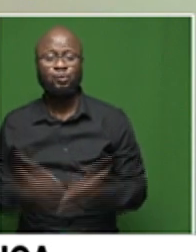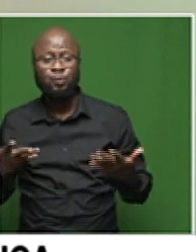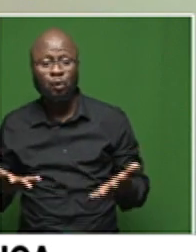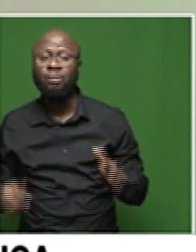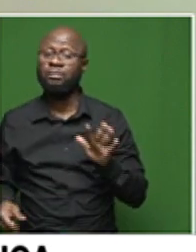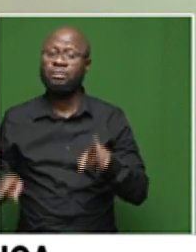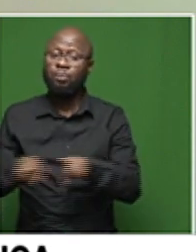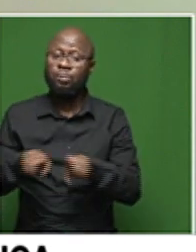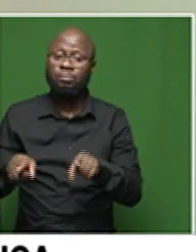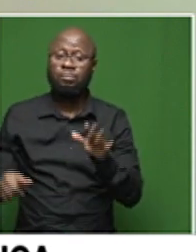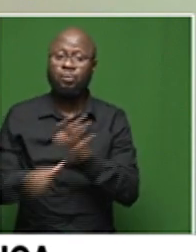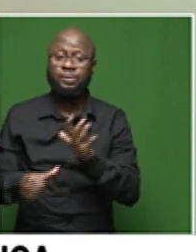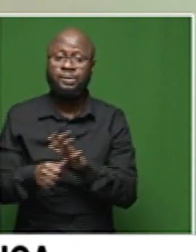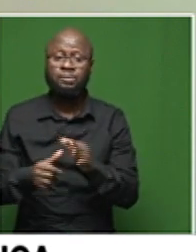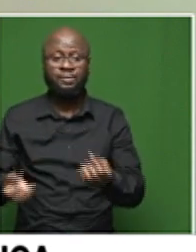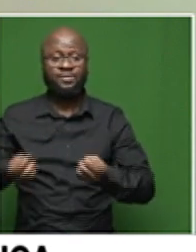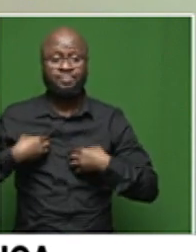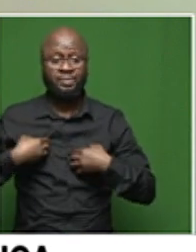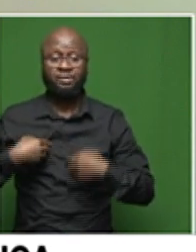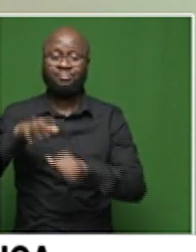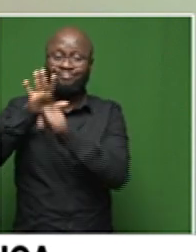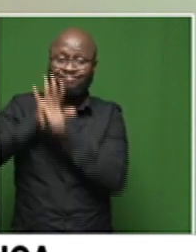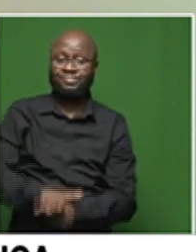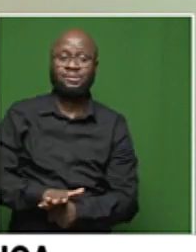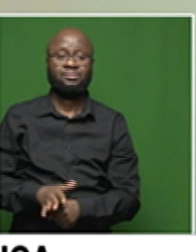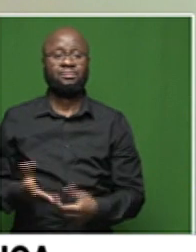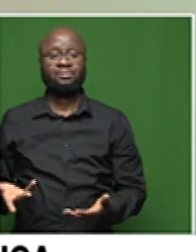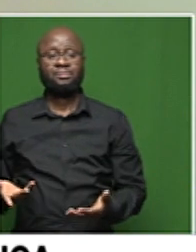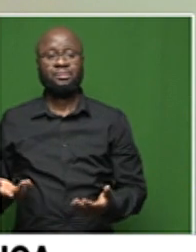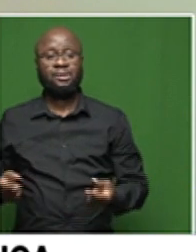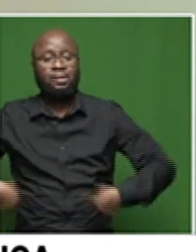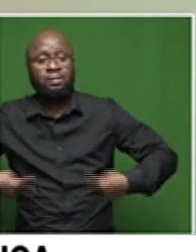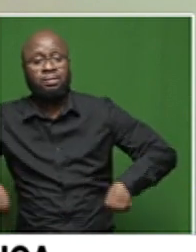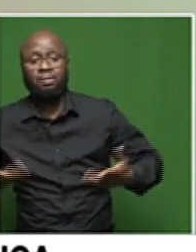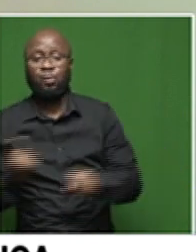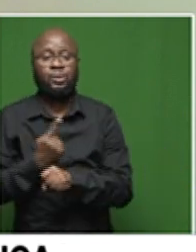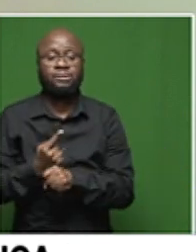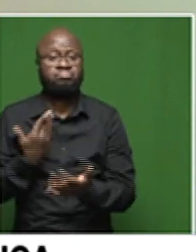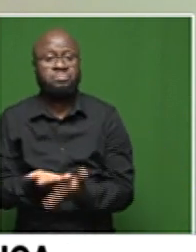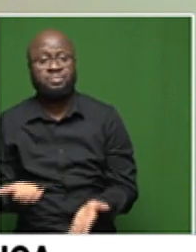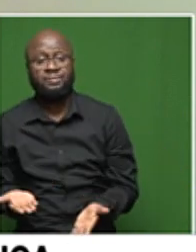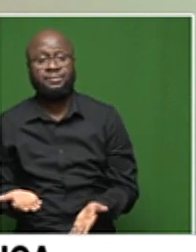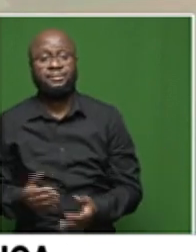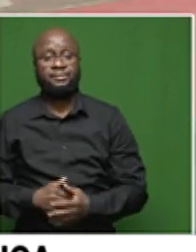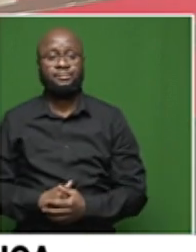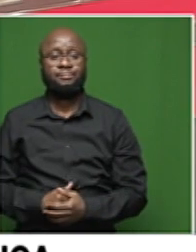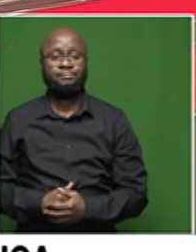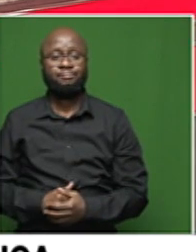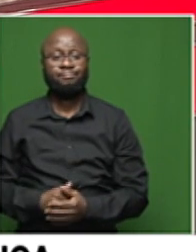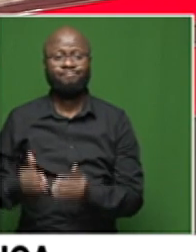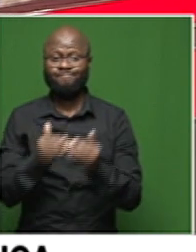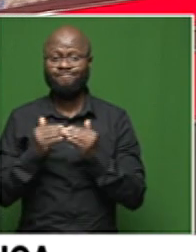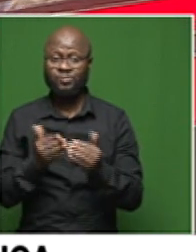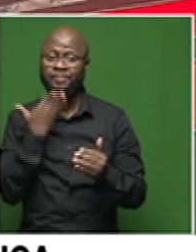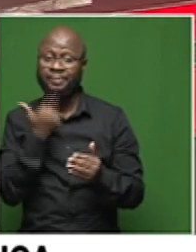to depression and anxiety. So we need to be very careful about this. Yeah, we need to be very careful. Thank you so much for chatting